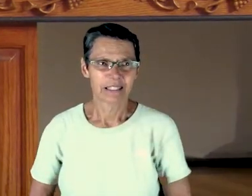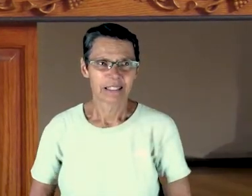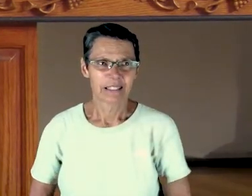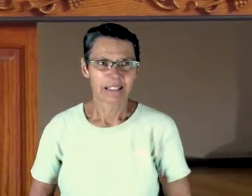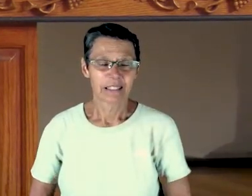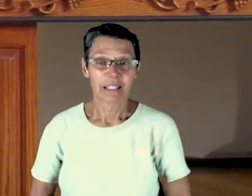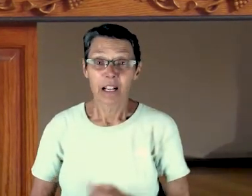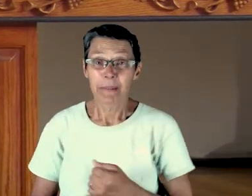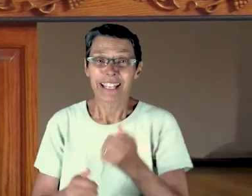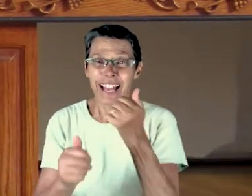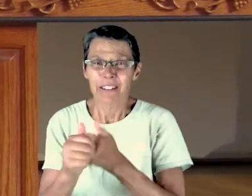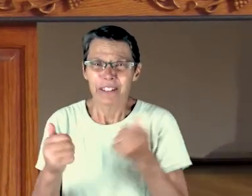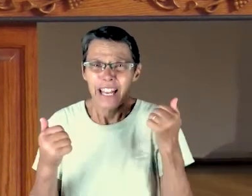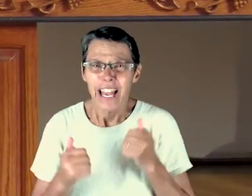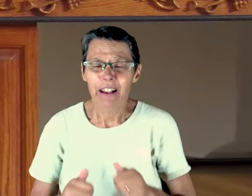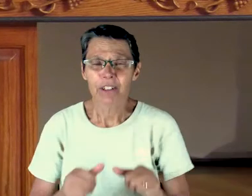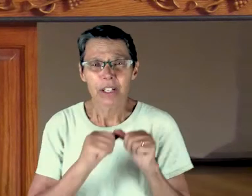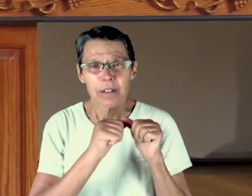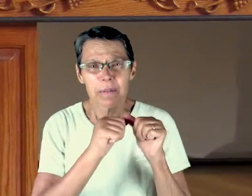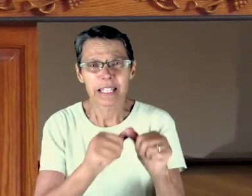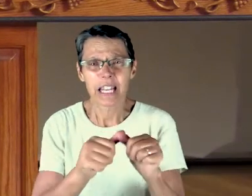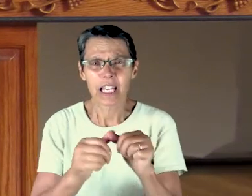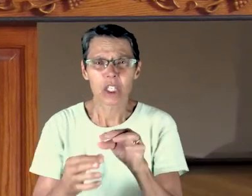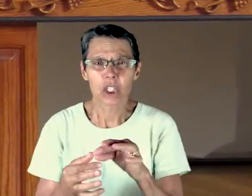making every effort to maintain unity